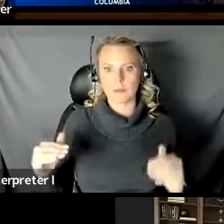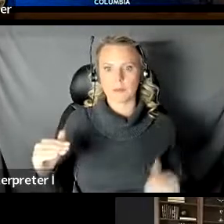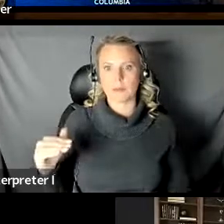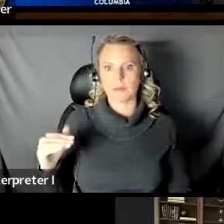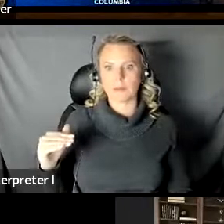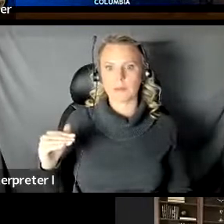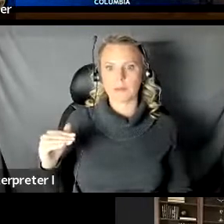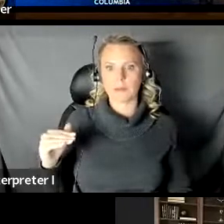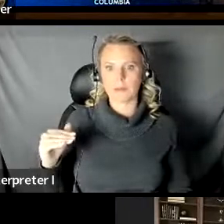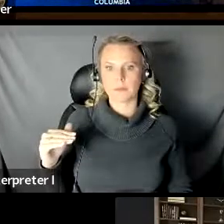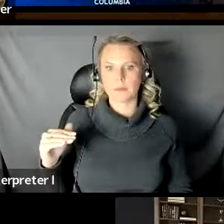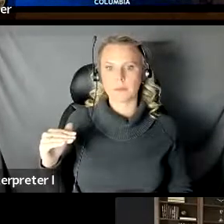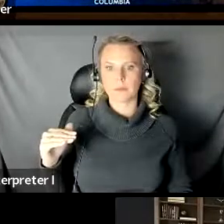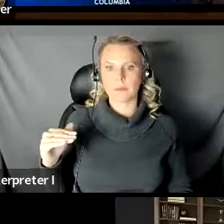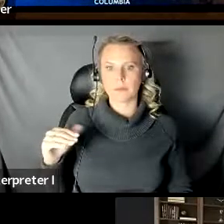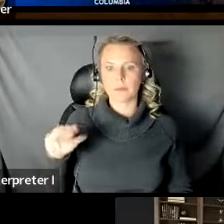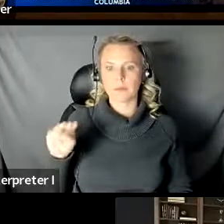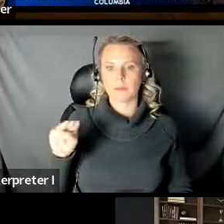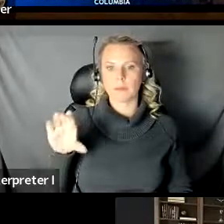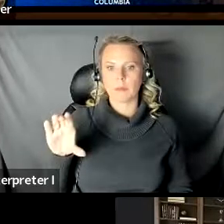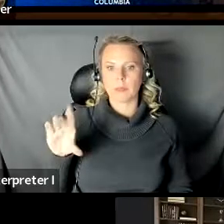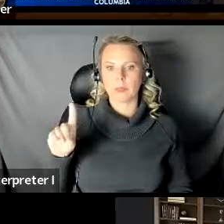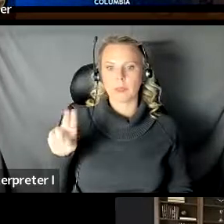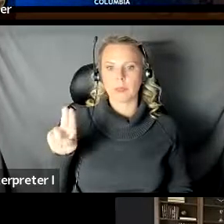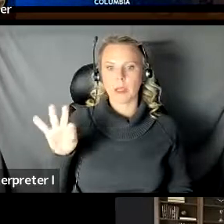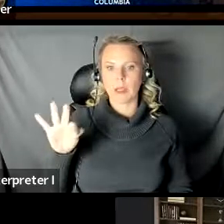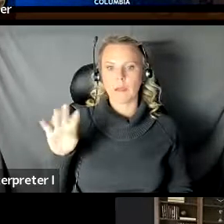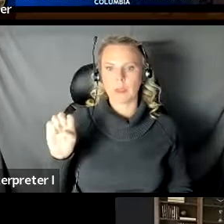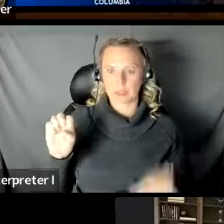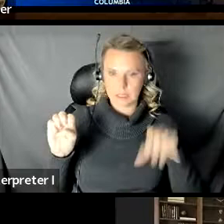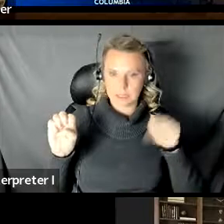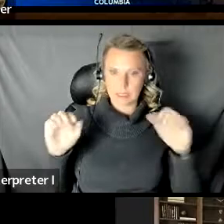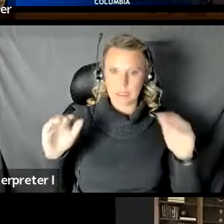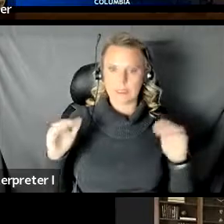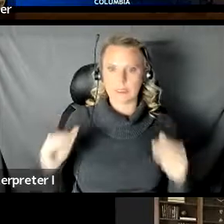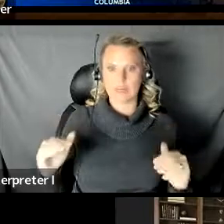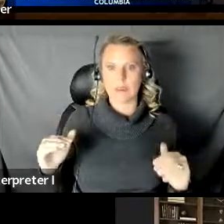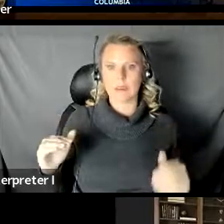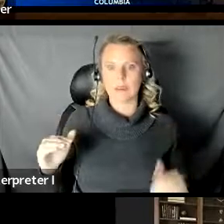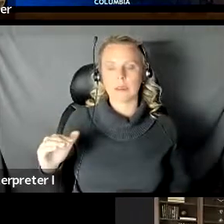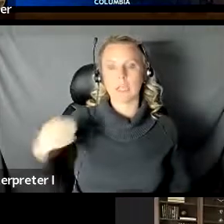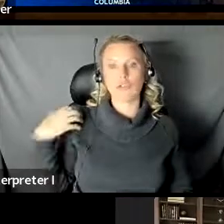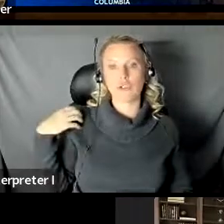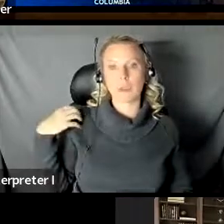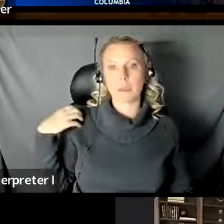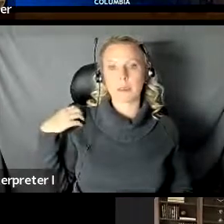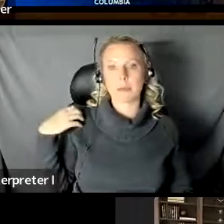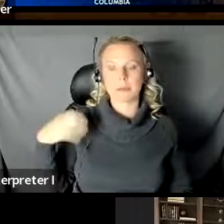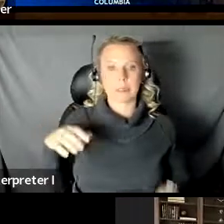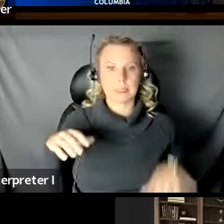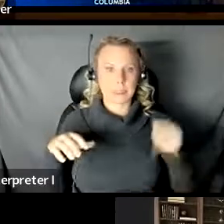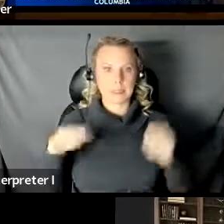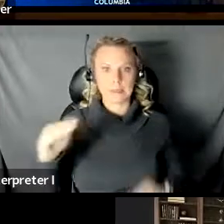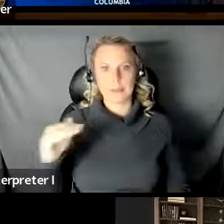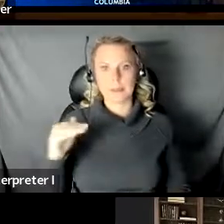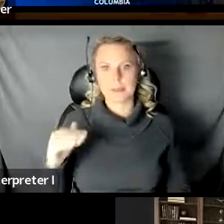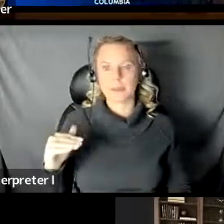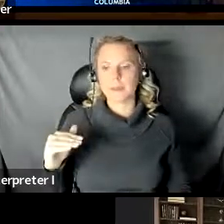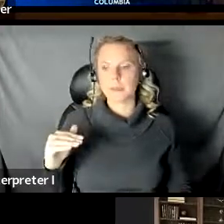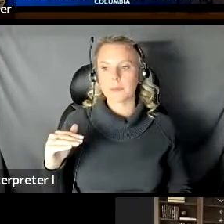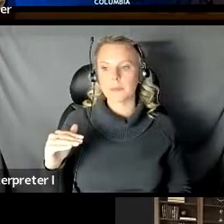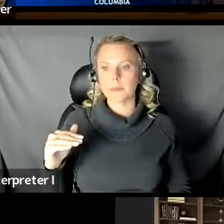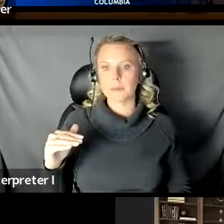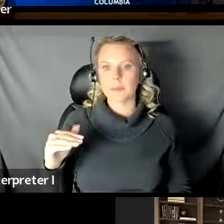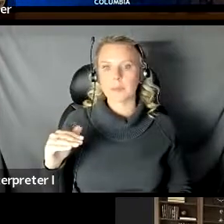Councilmember Lewis George votes yes. Councilmember McDuffie. Yes. Member McDuffie votes yes. Chairman Mendelson. Yes. Chairman Mendelson votes